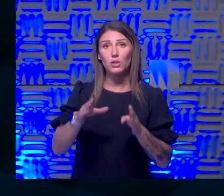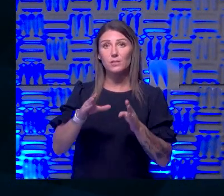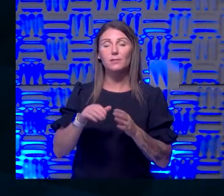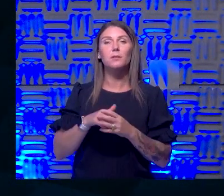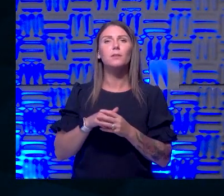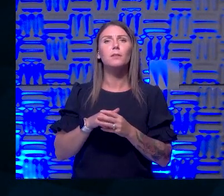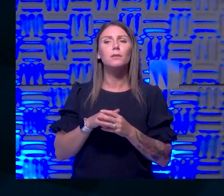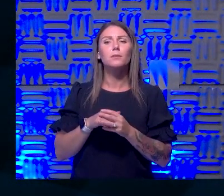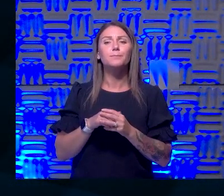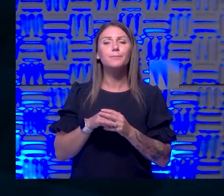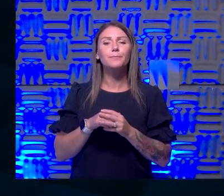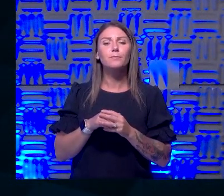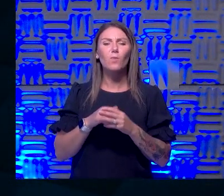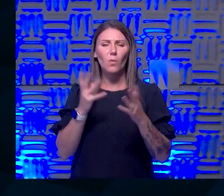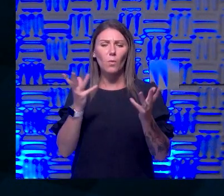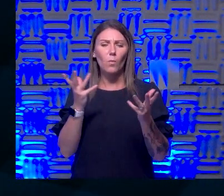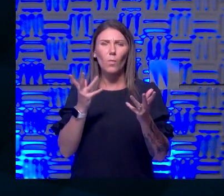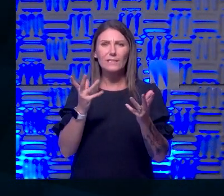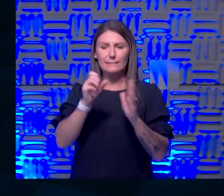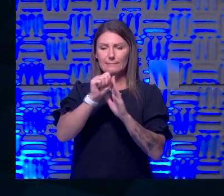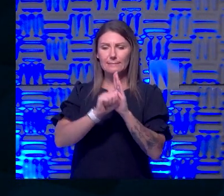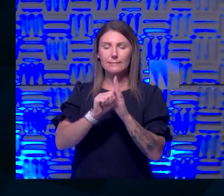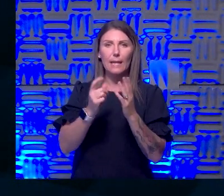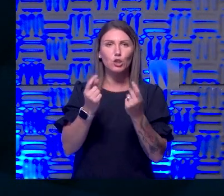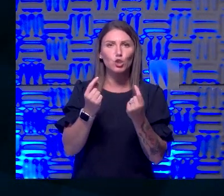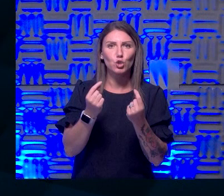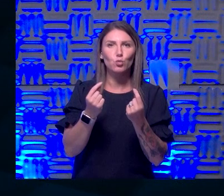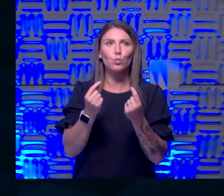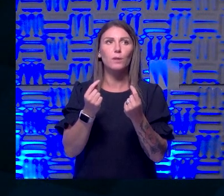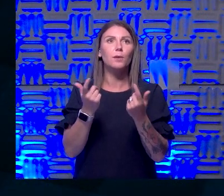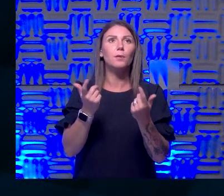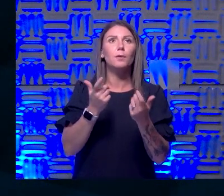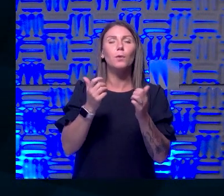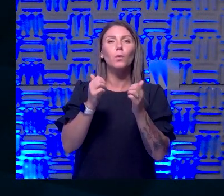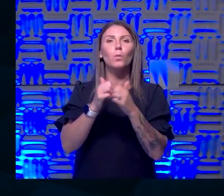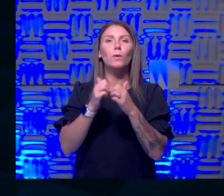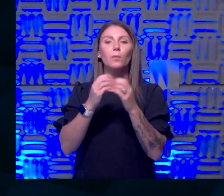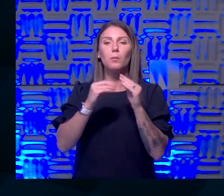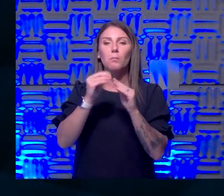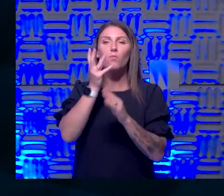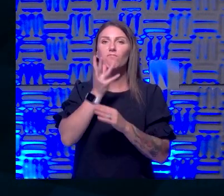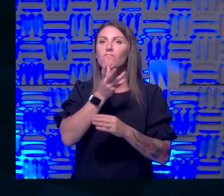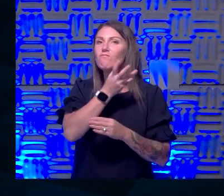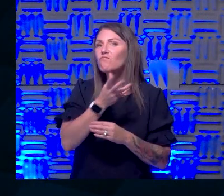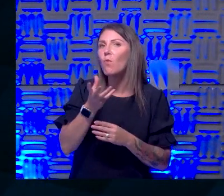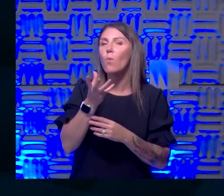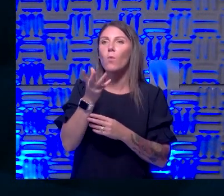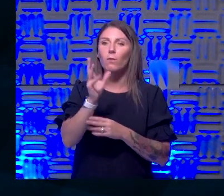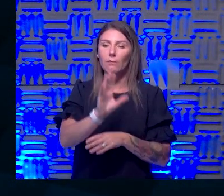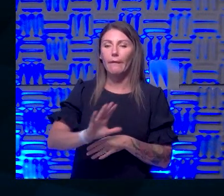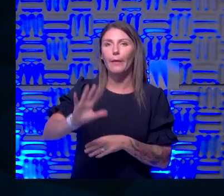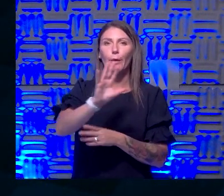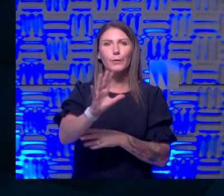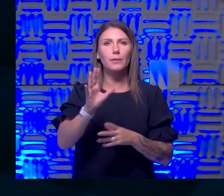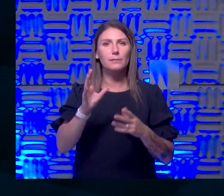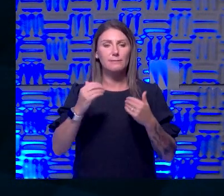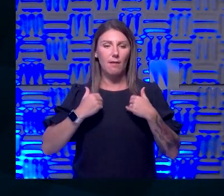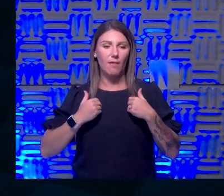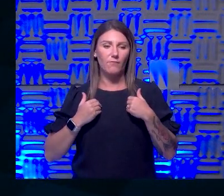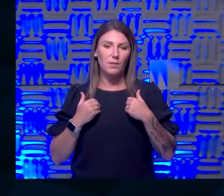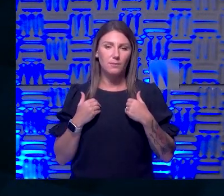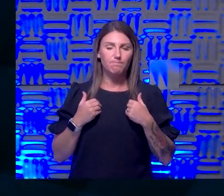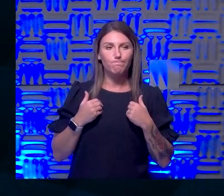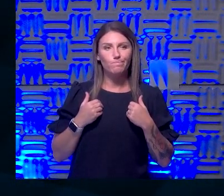know, what are we doing? What is the state doing in some of the rural, more frontier areas that are